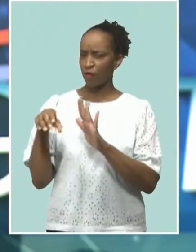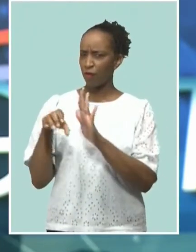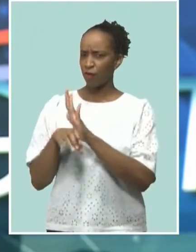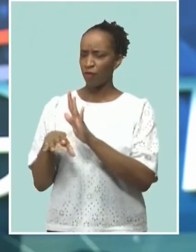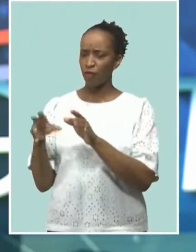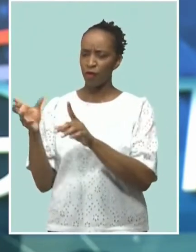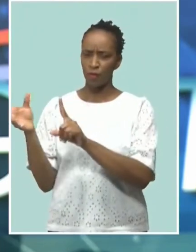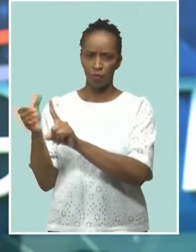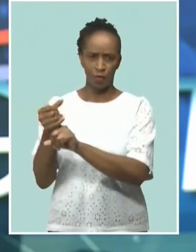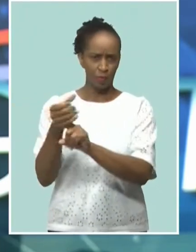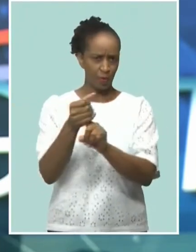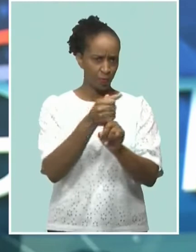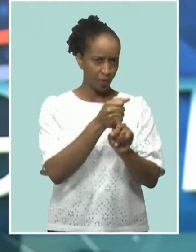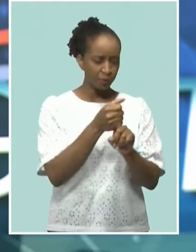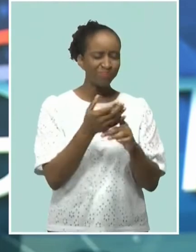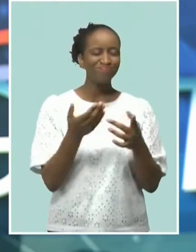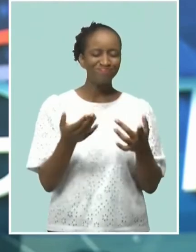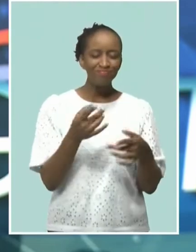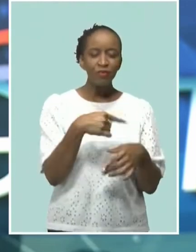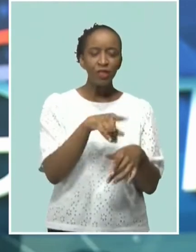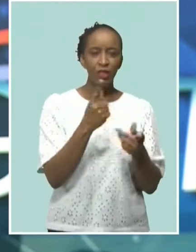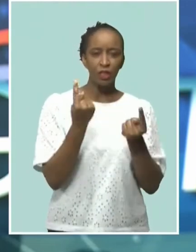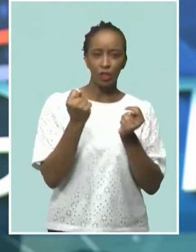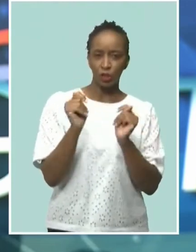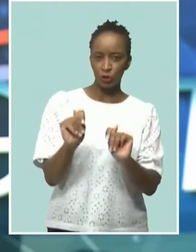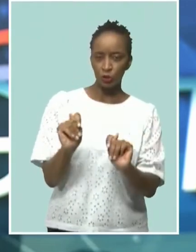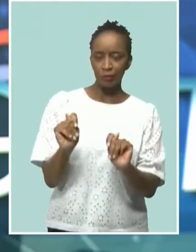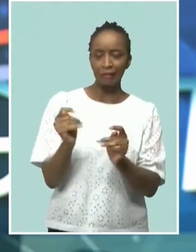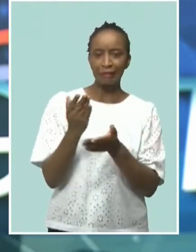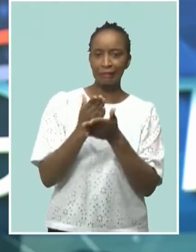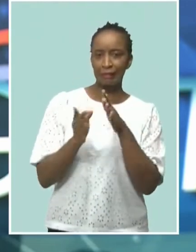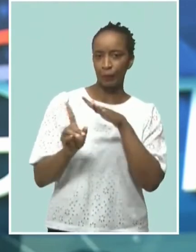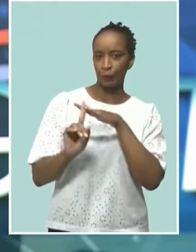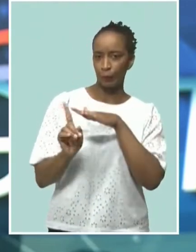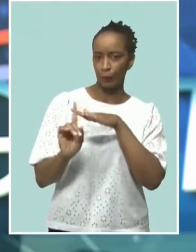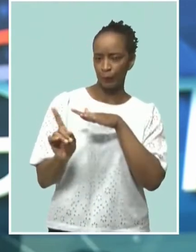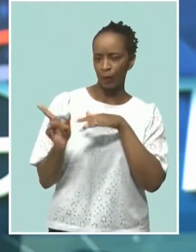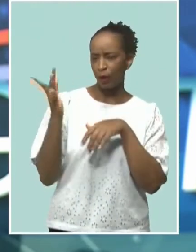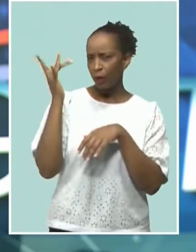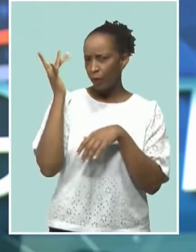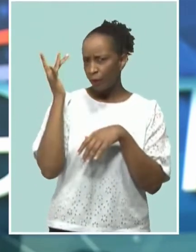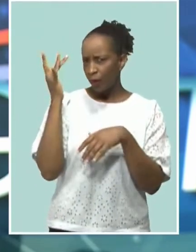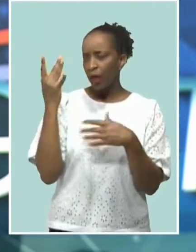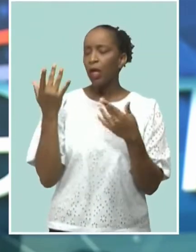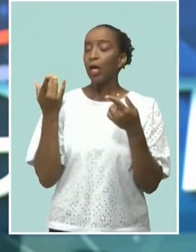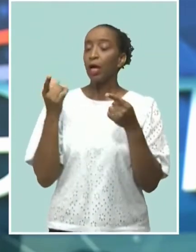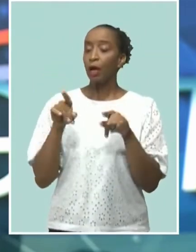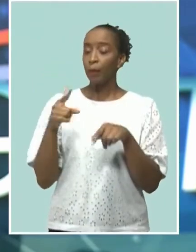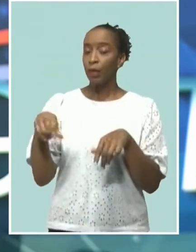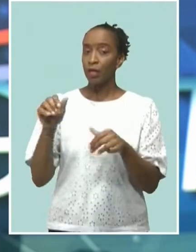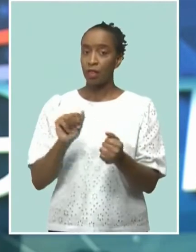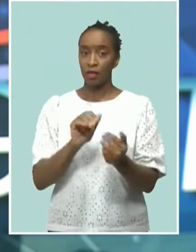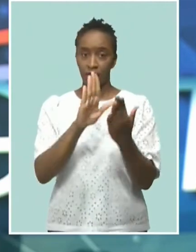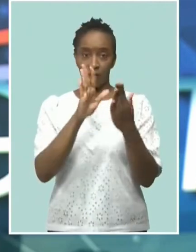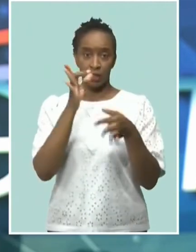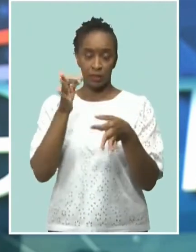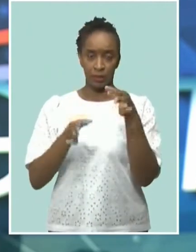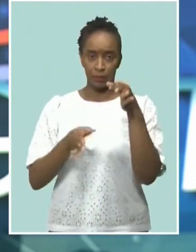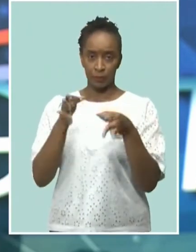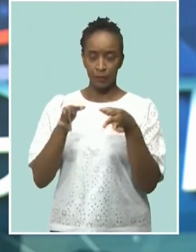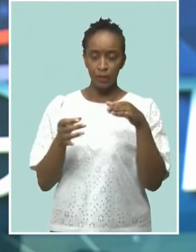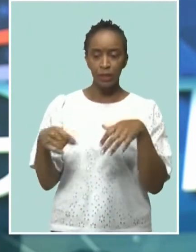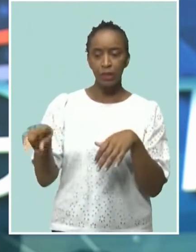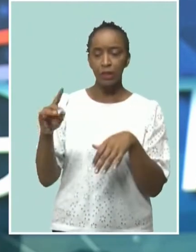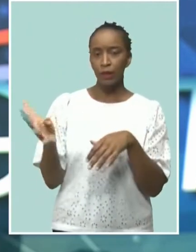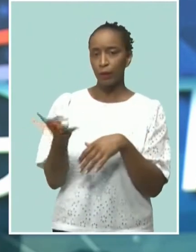vain. That's because some accused are successfully winning cases filed because of lengthy delays. Anesta Henry tells us